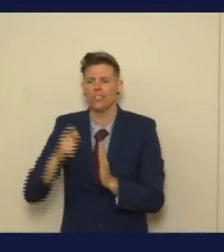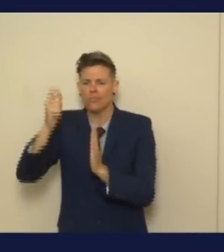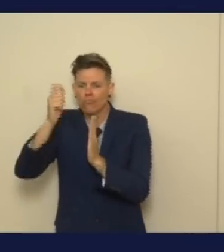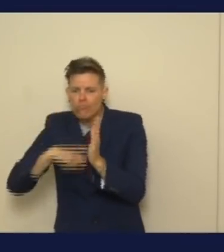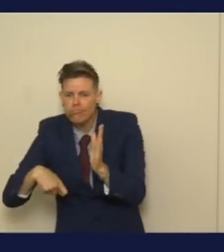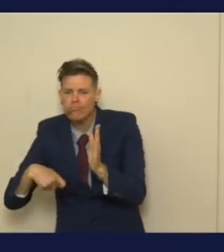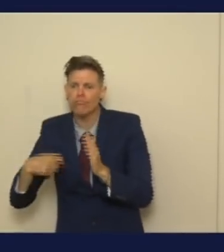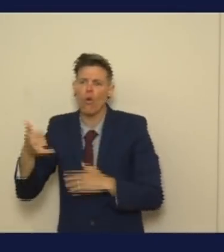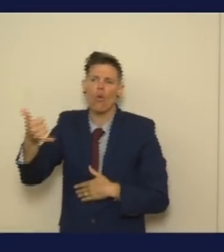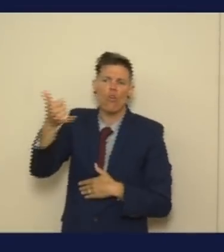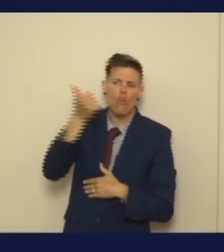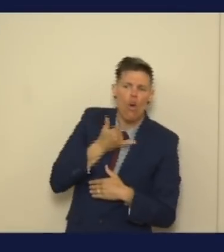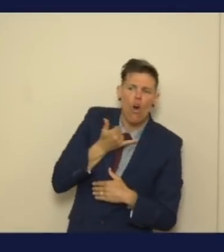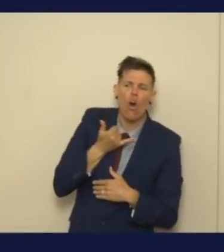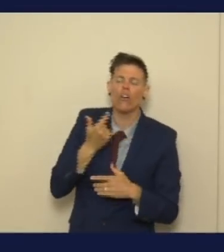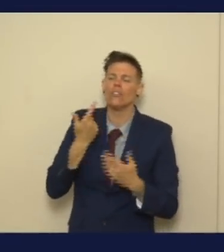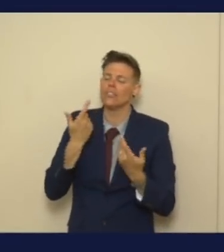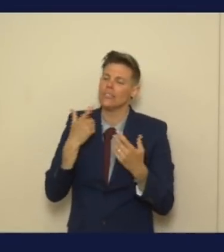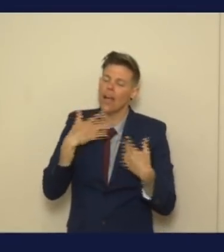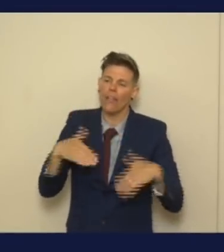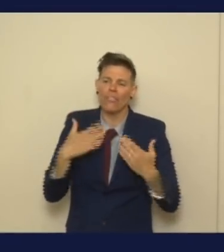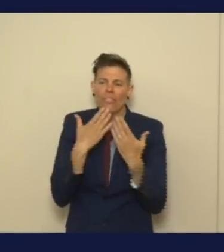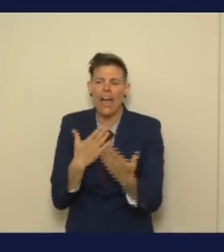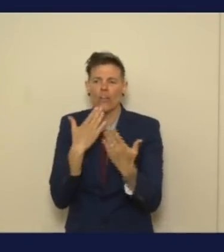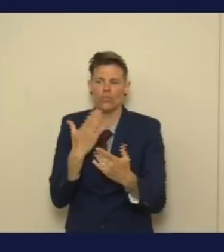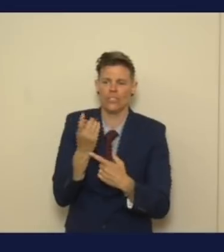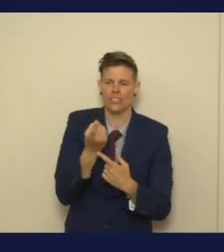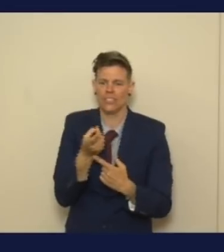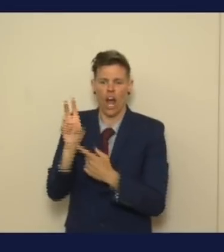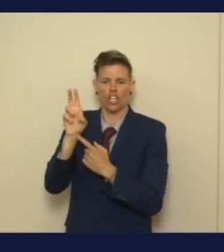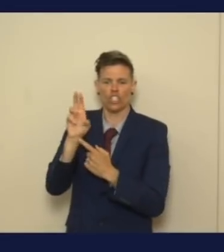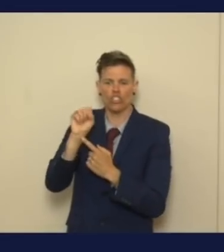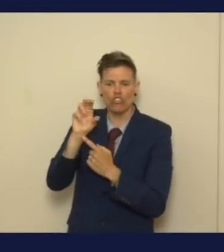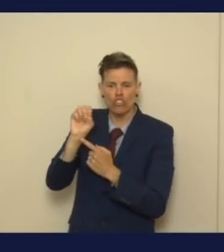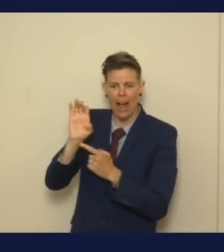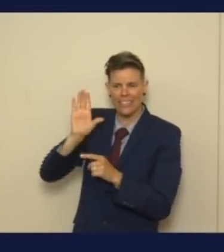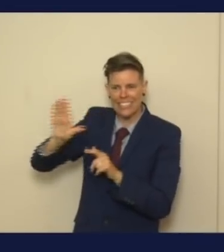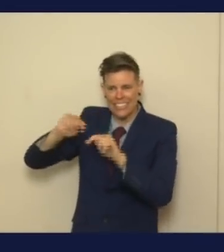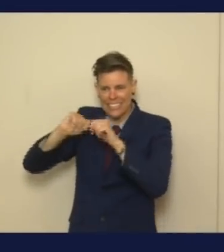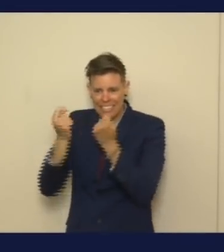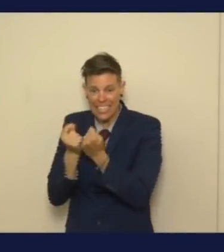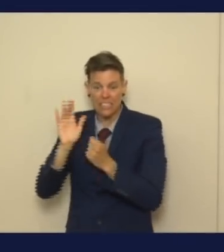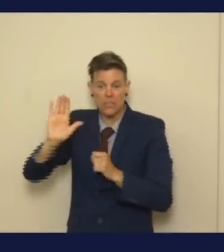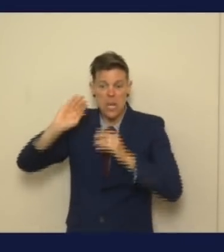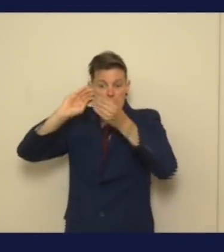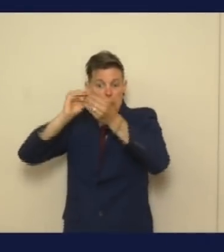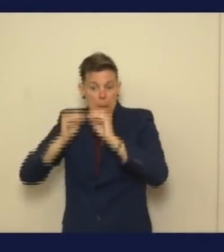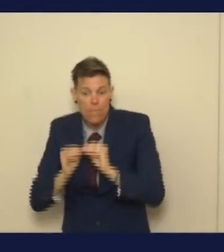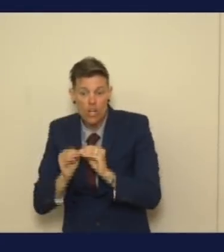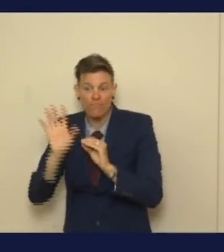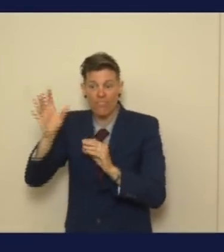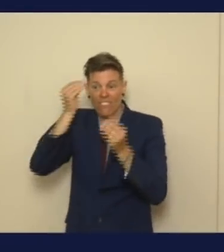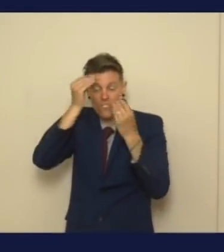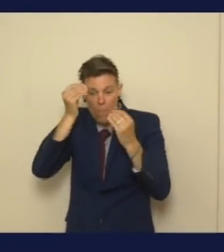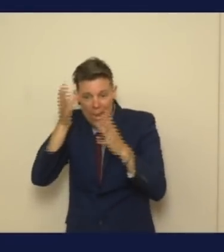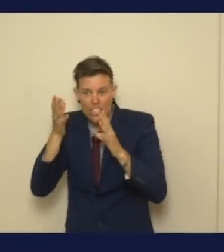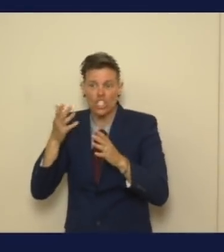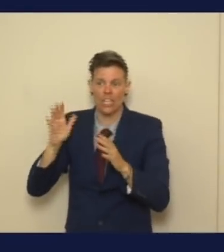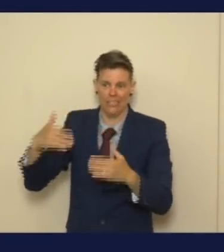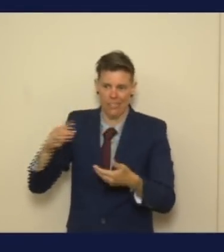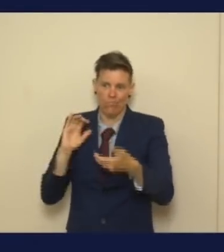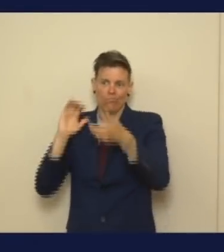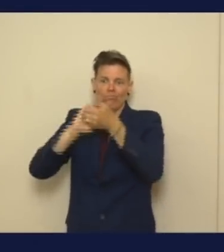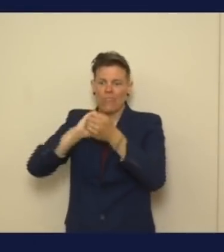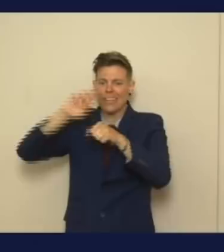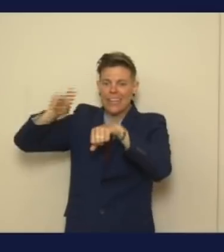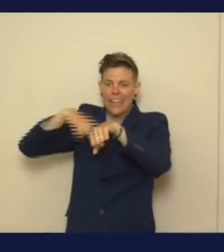team for sharing their information and working with the national labs and other private data firms to really look at